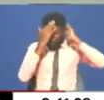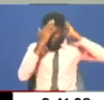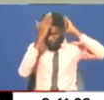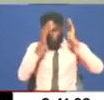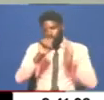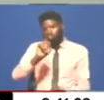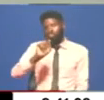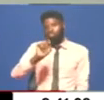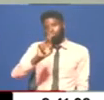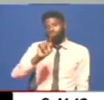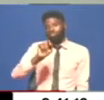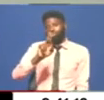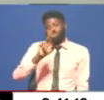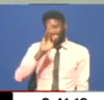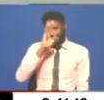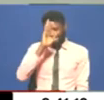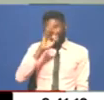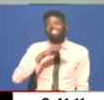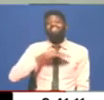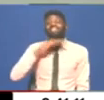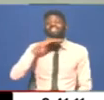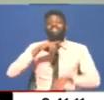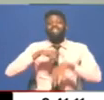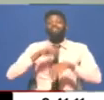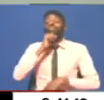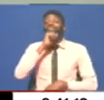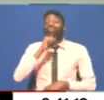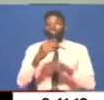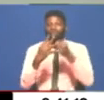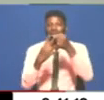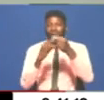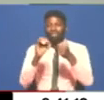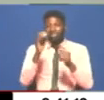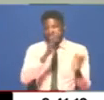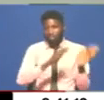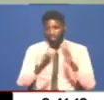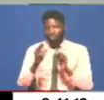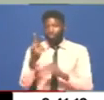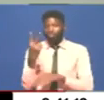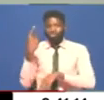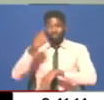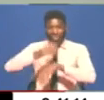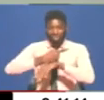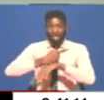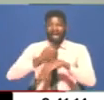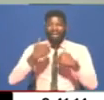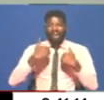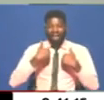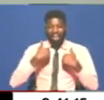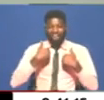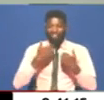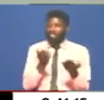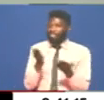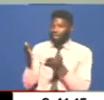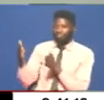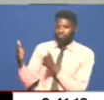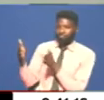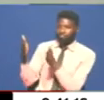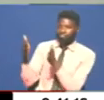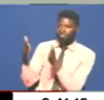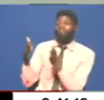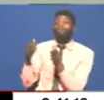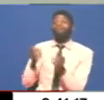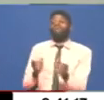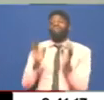who died on Sunday, aged 90. The plans include 2 days of lying in state before an official state funeral on 1st